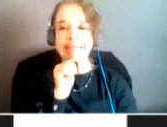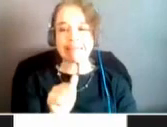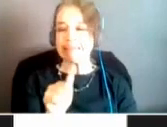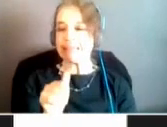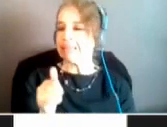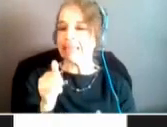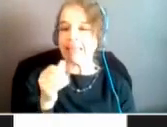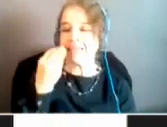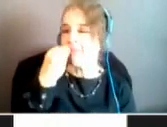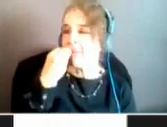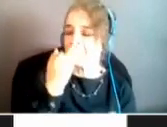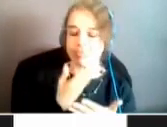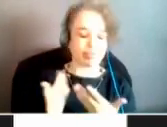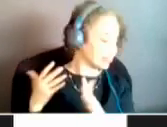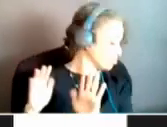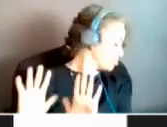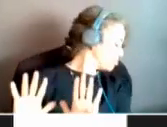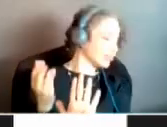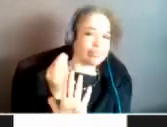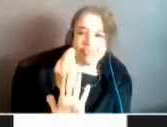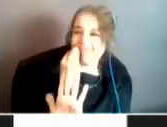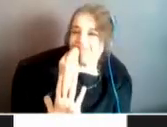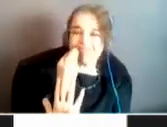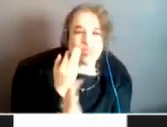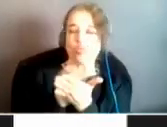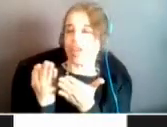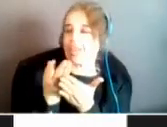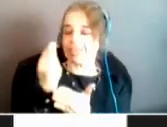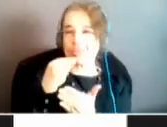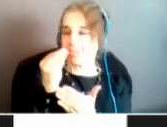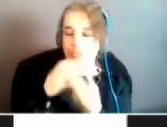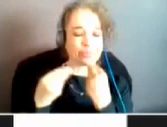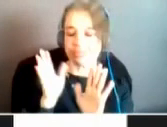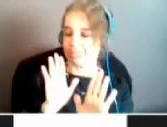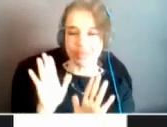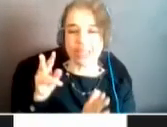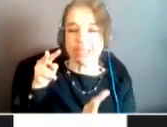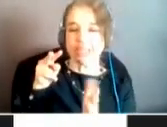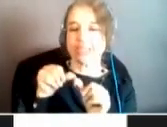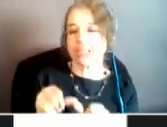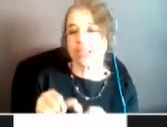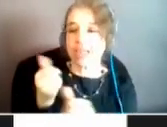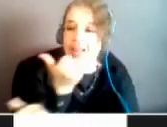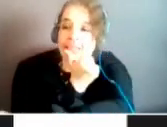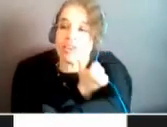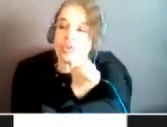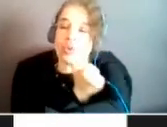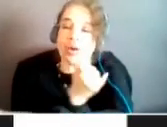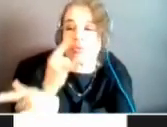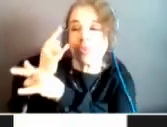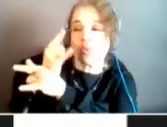are failing to eat, you know, people that are, you know, are sustaining drug and alcohol